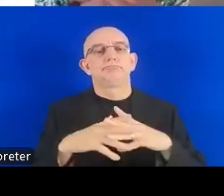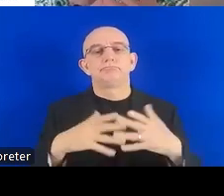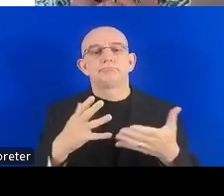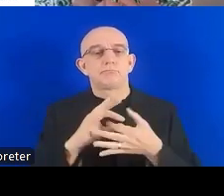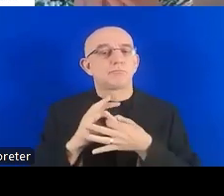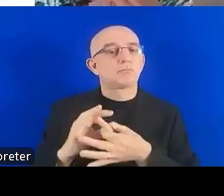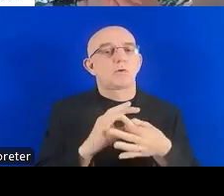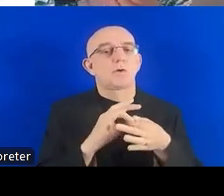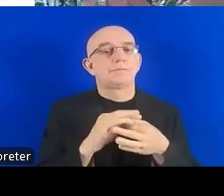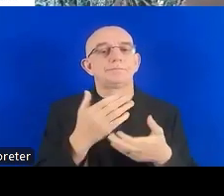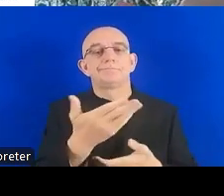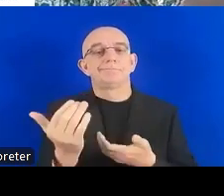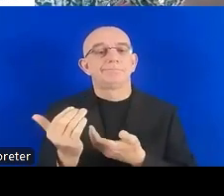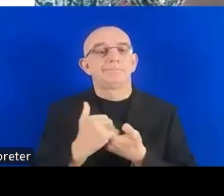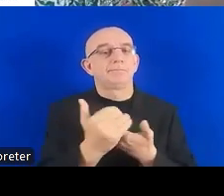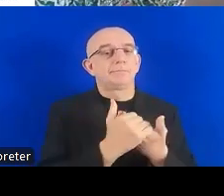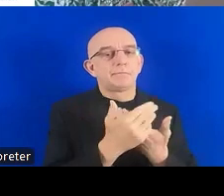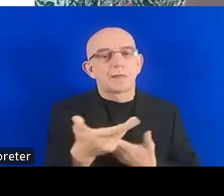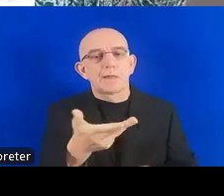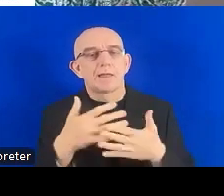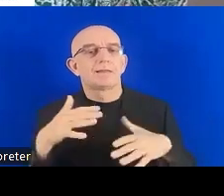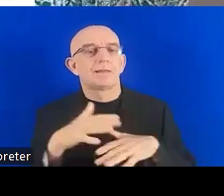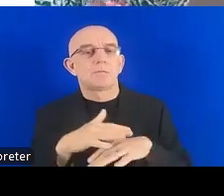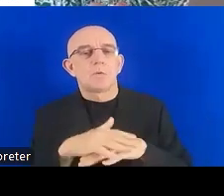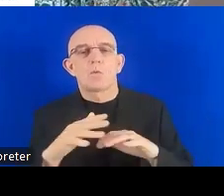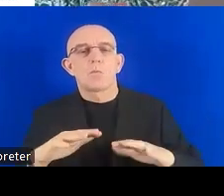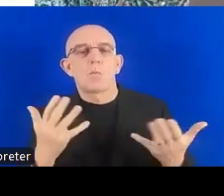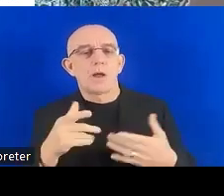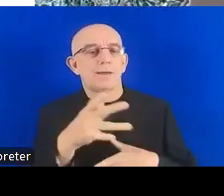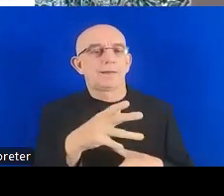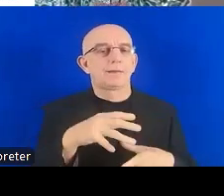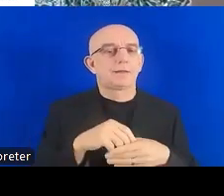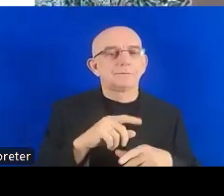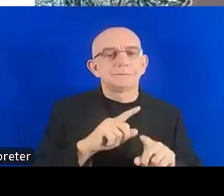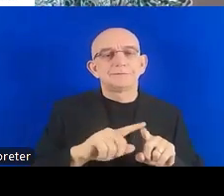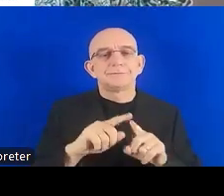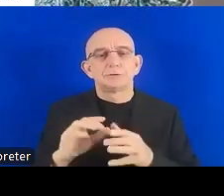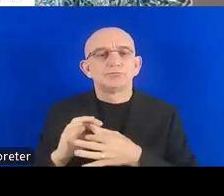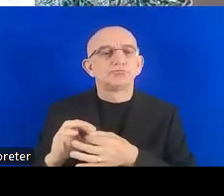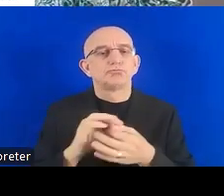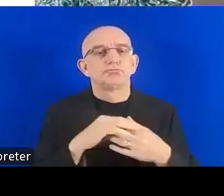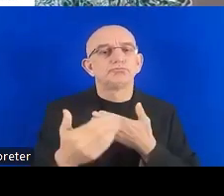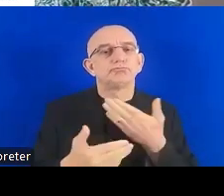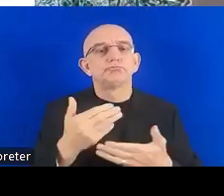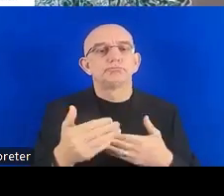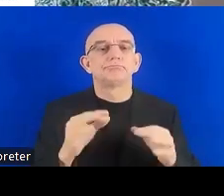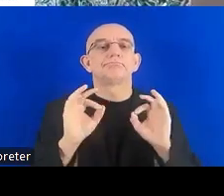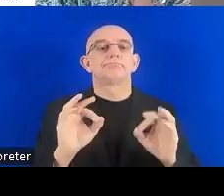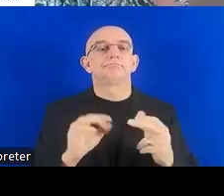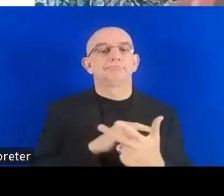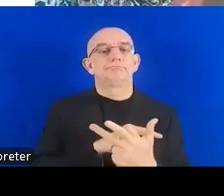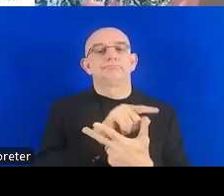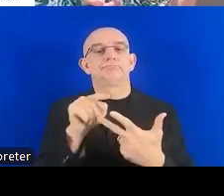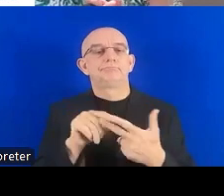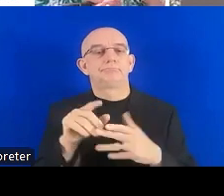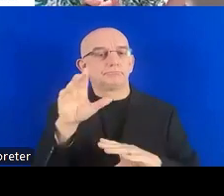to discuss one of those 3 learning products, preparing schools to welcome children with disabilities.